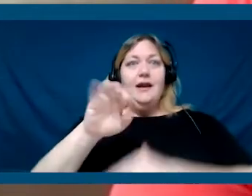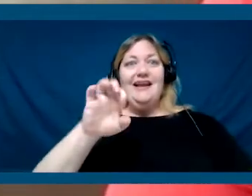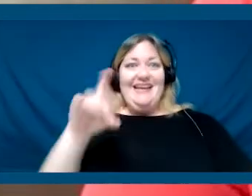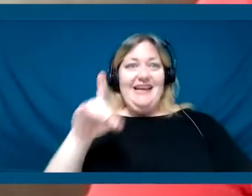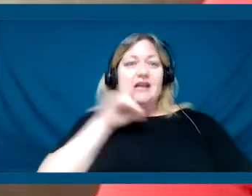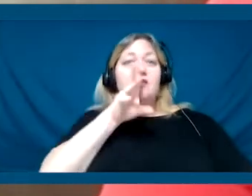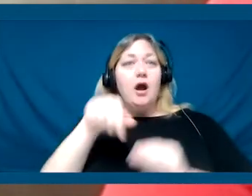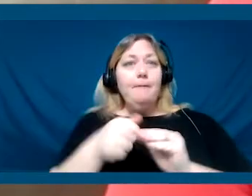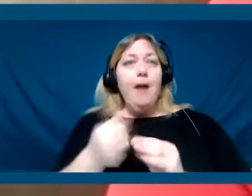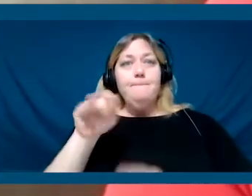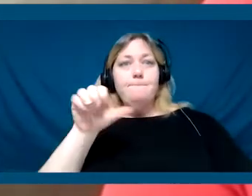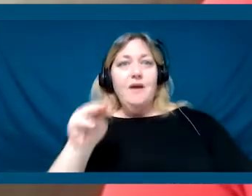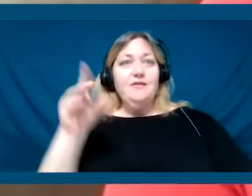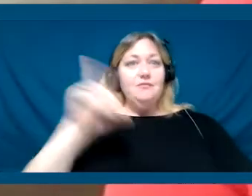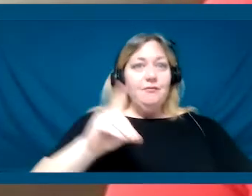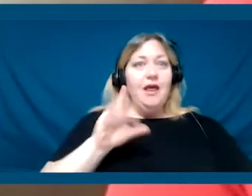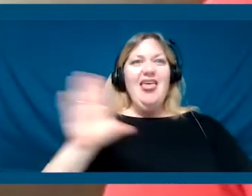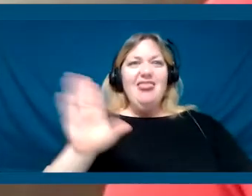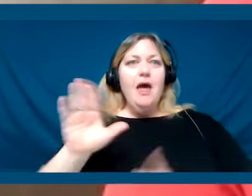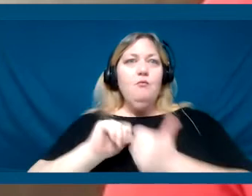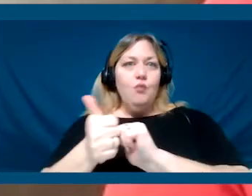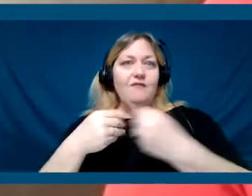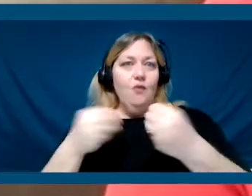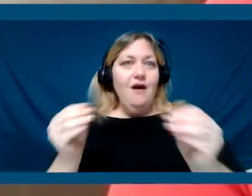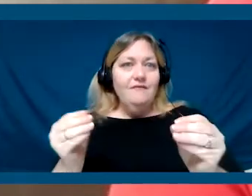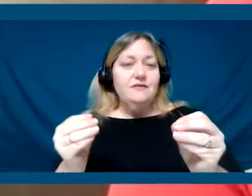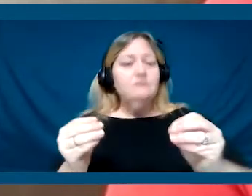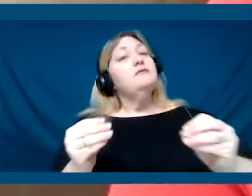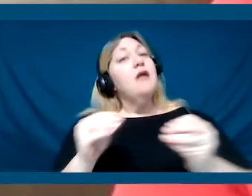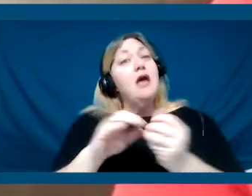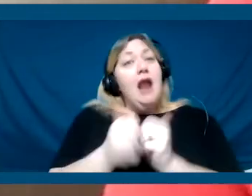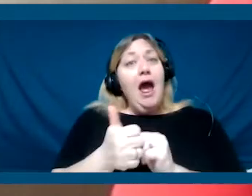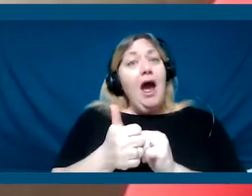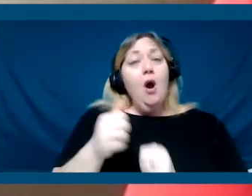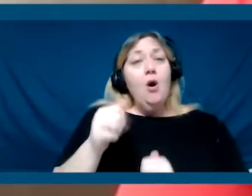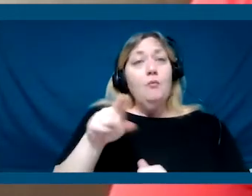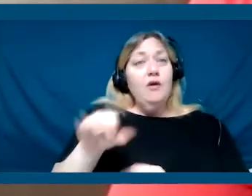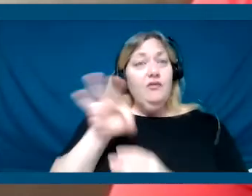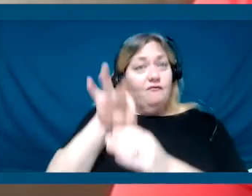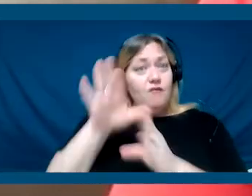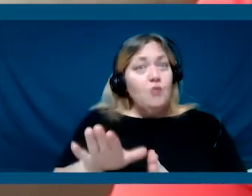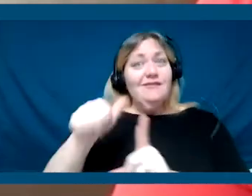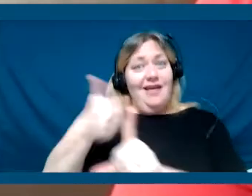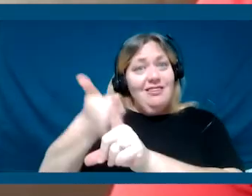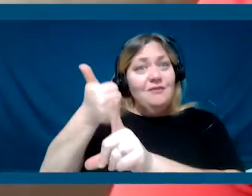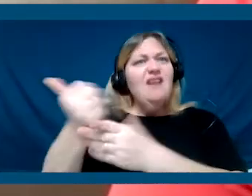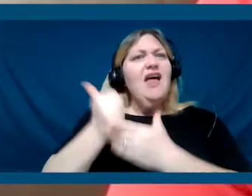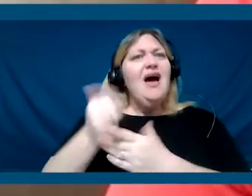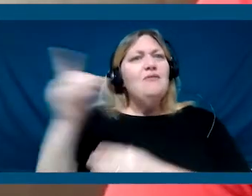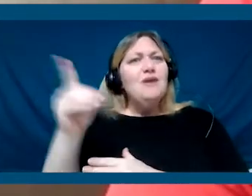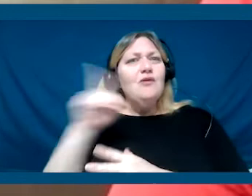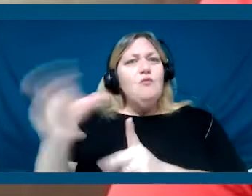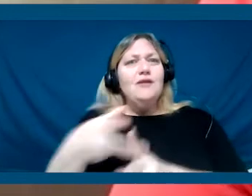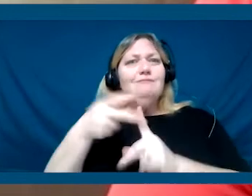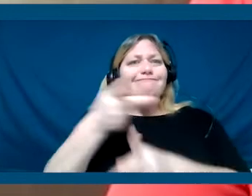Muslim Democrats and Muslims running for office, and how Muslim voters can help Democrats retain